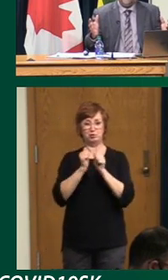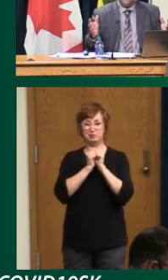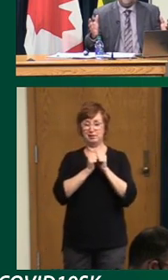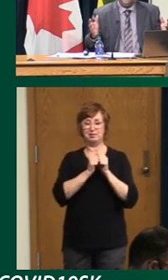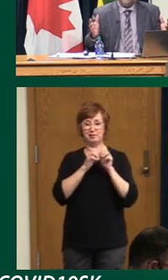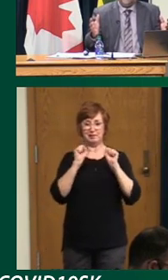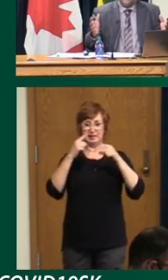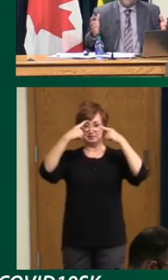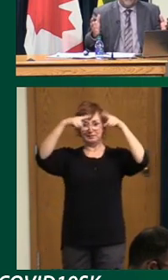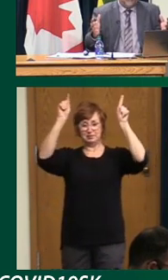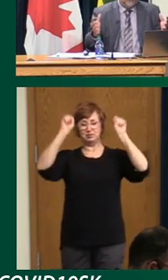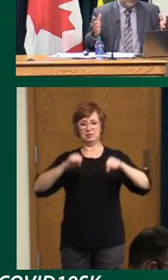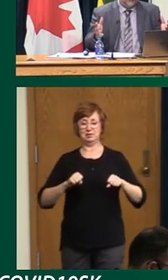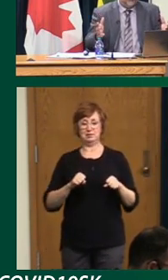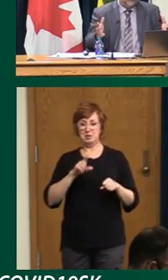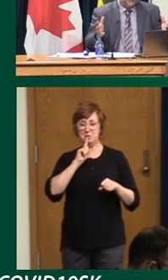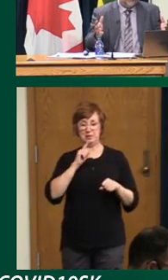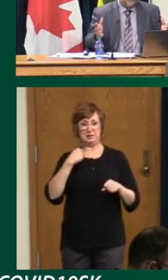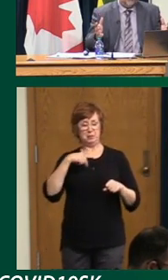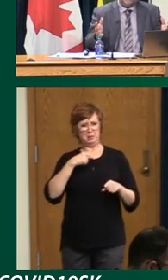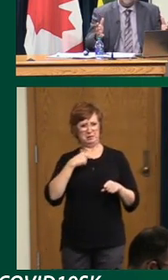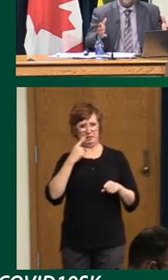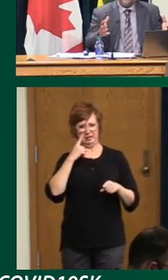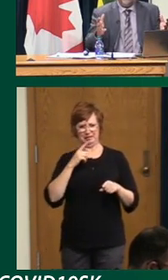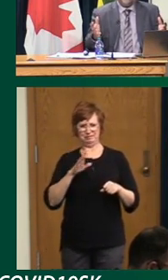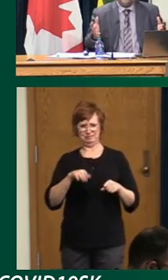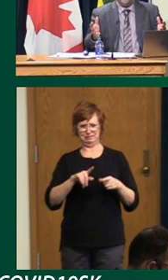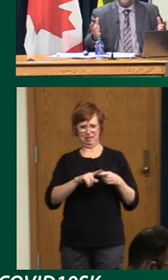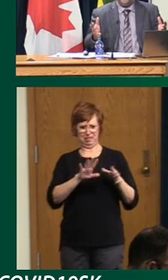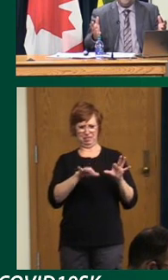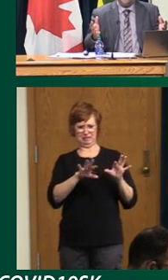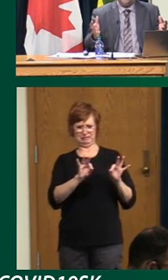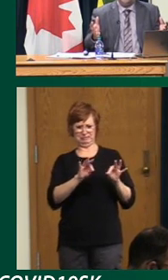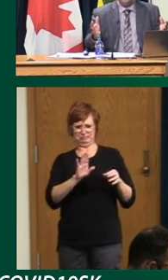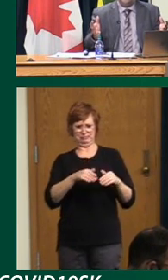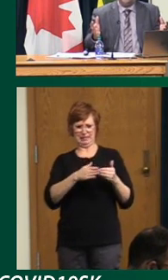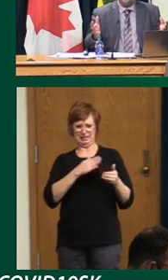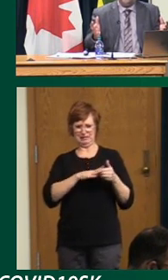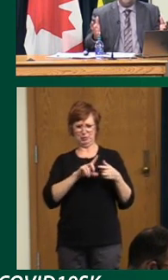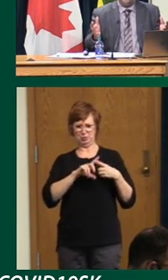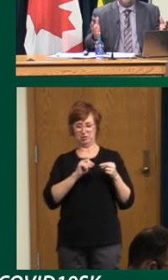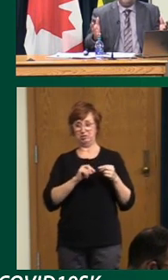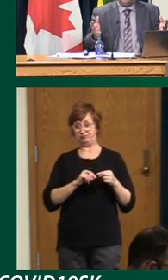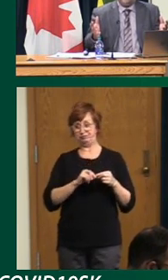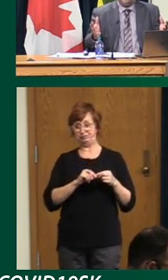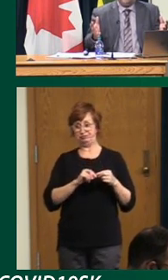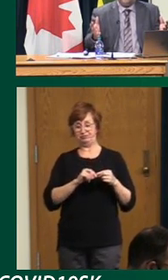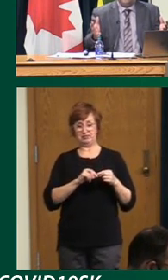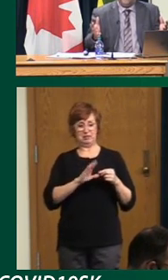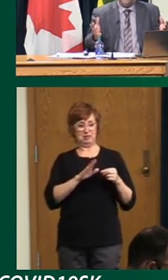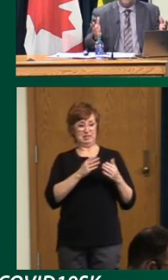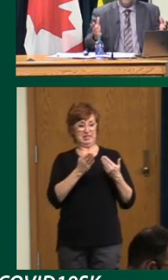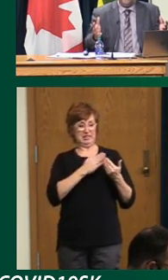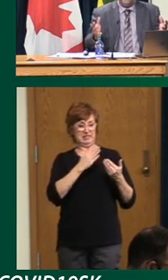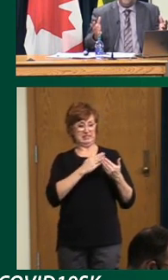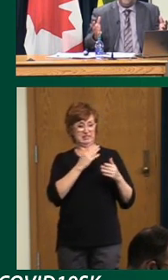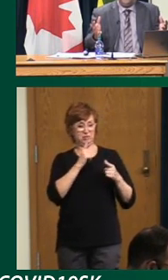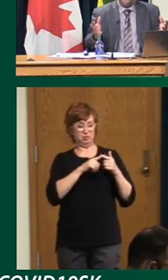find it hard to believe that if you all do these simple measures, you can bend the curve. And I think that's the message we have to take home,